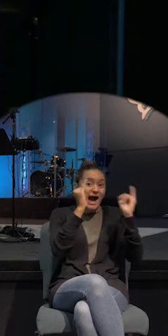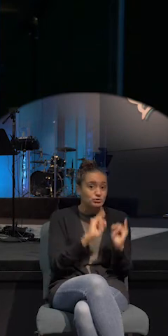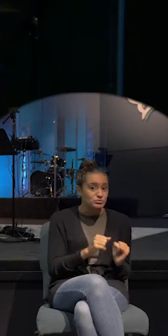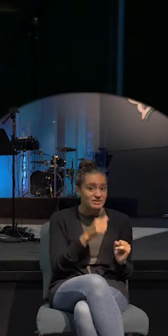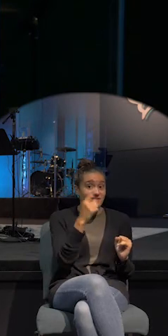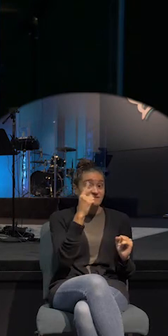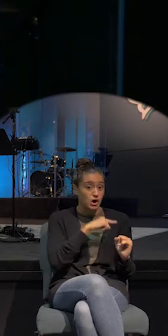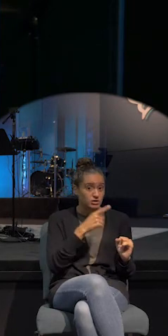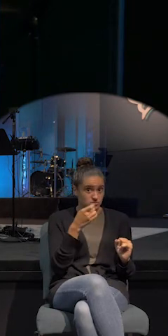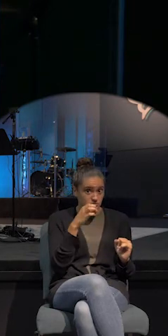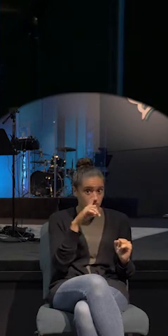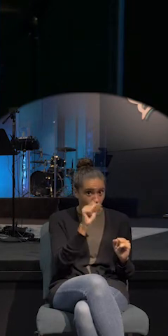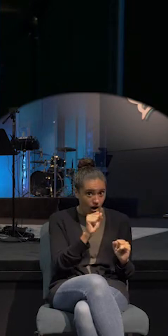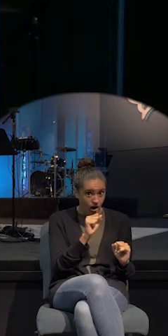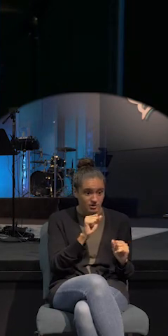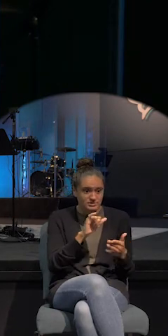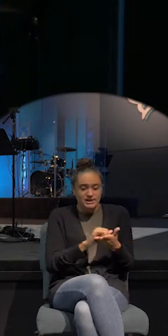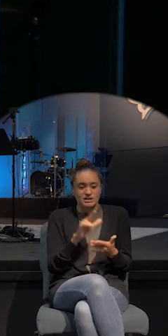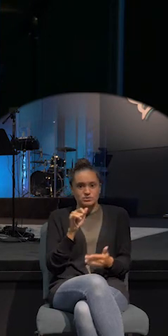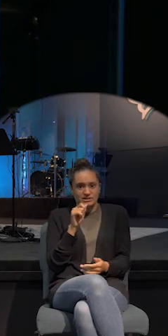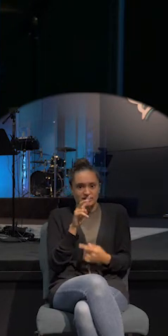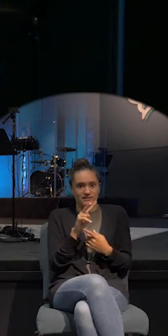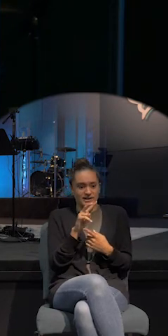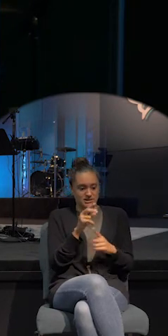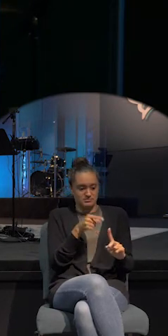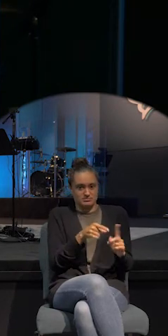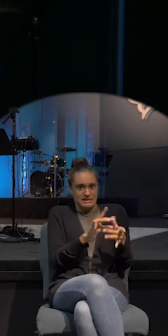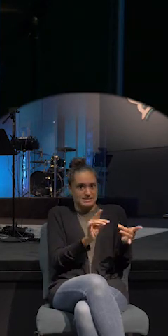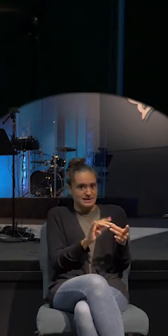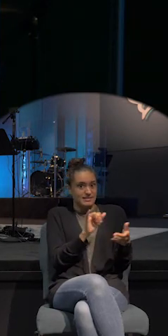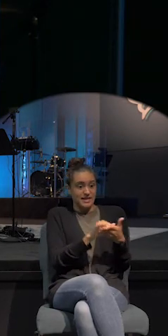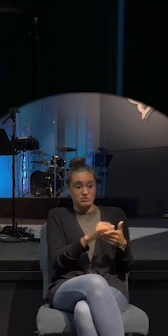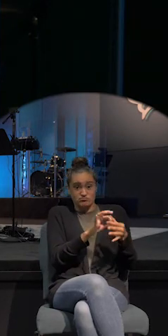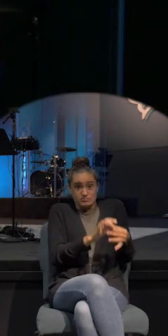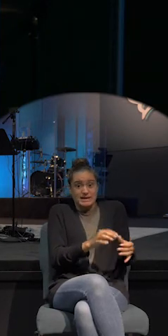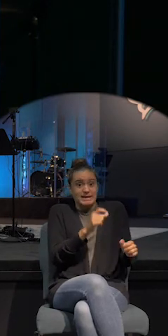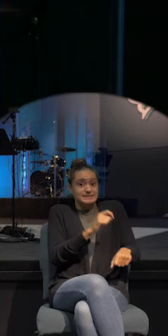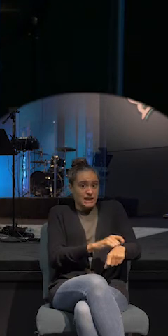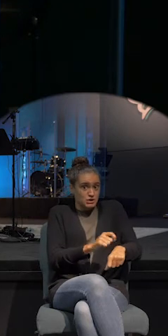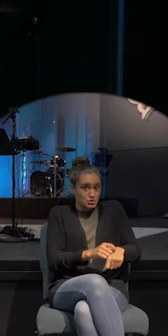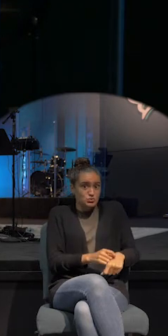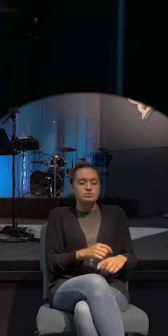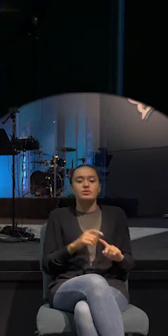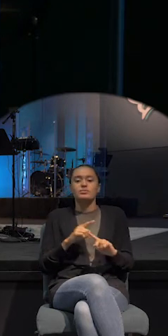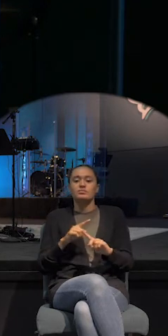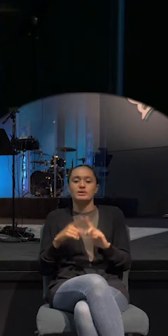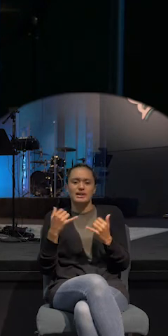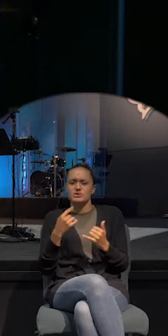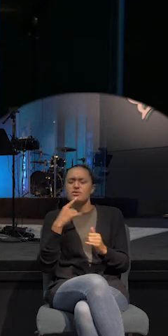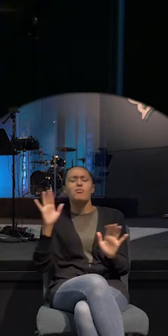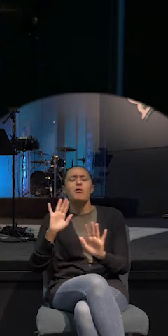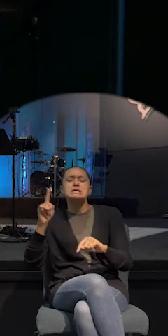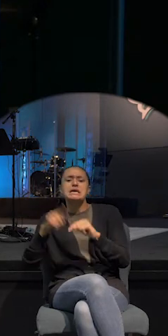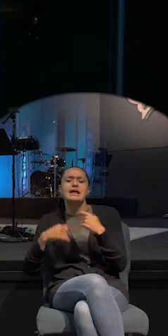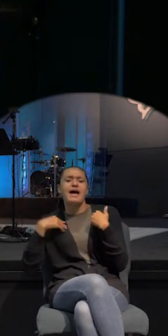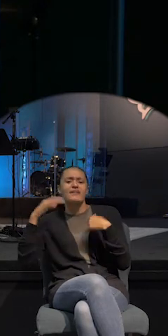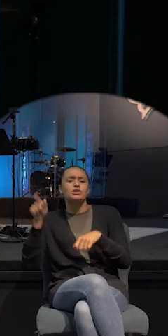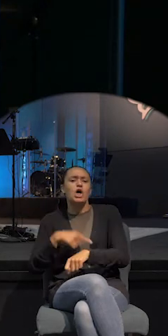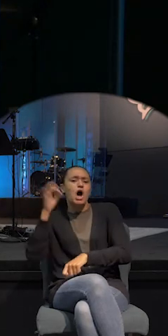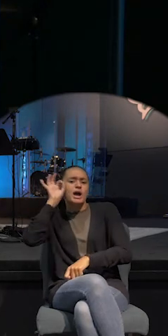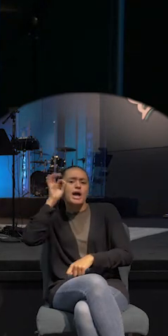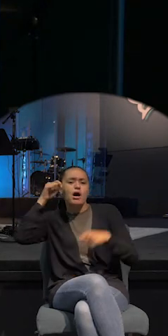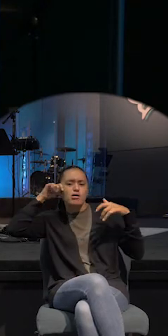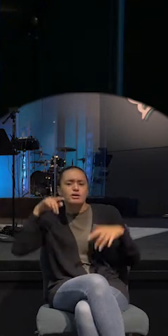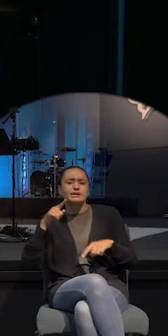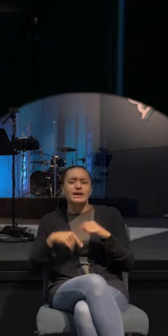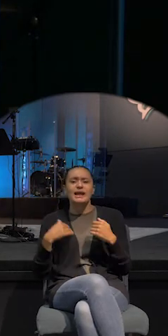gods. That's what Leviticus said. But here we go saying you can't have that. You can't have long hair. You can't have piercings.